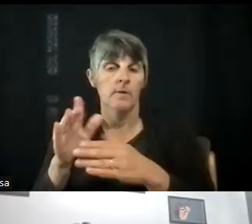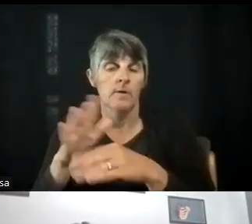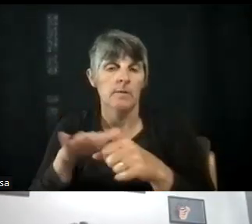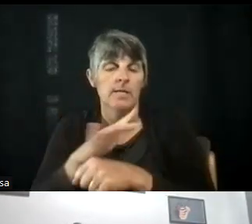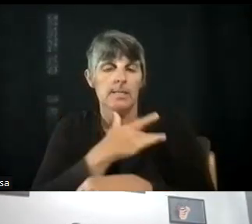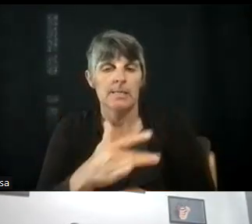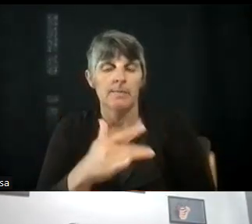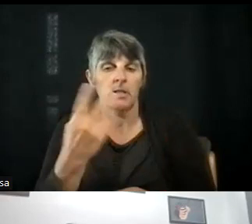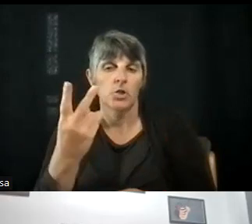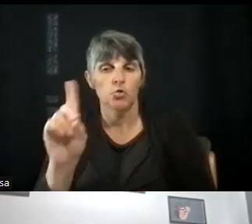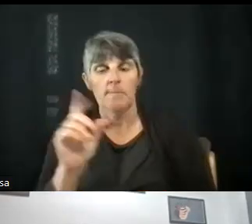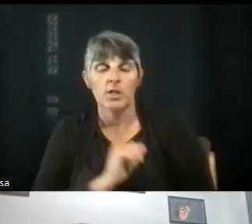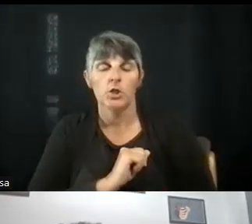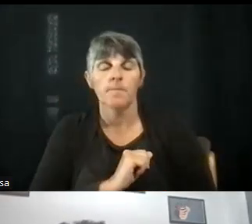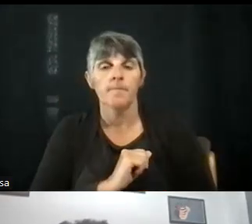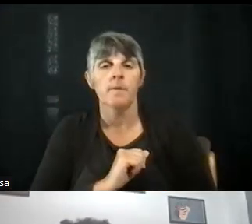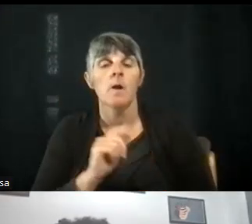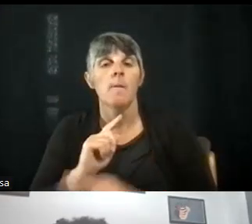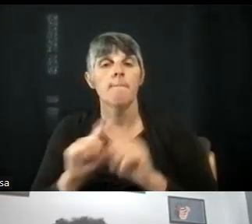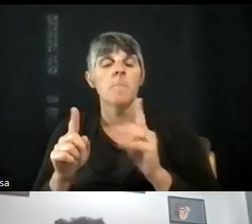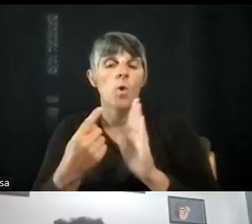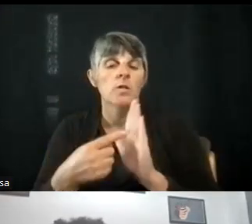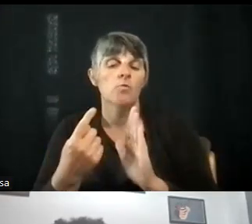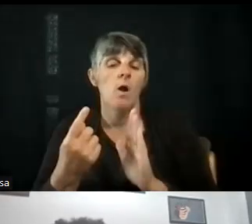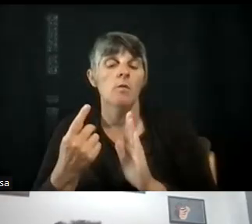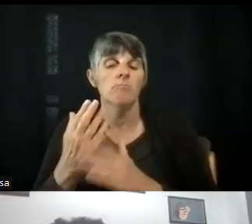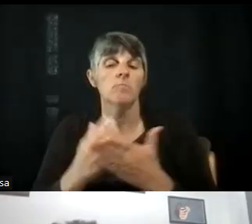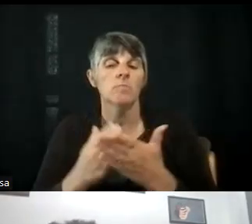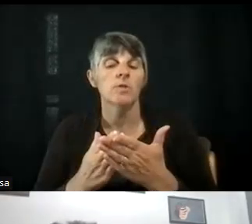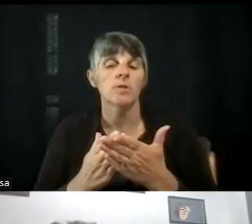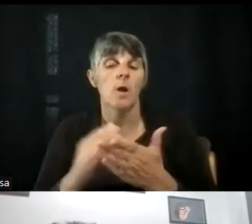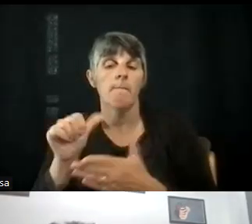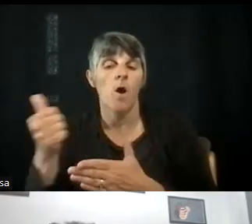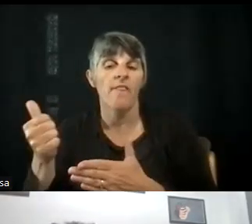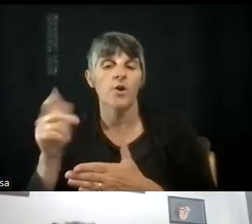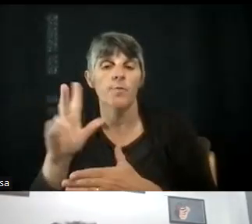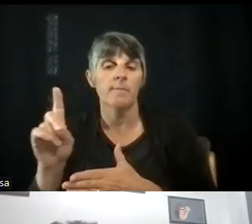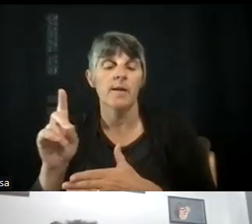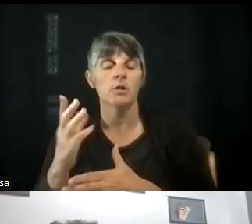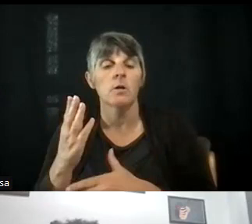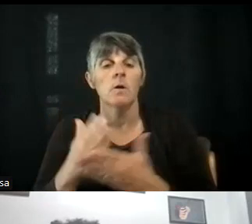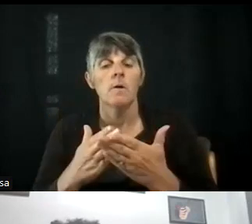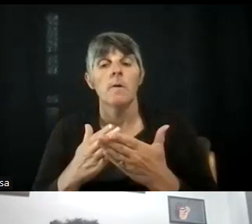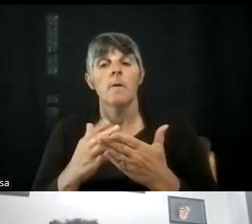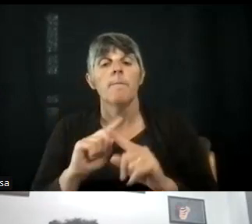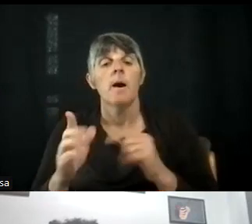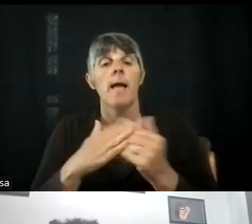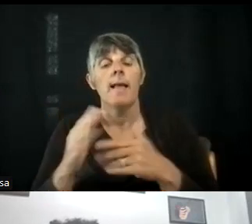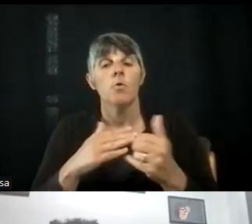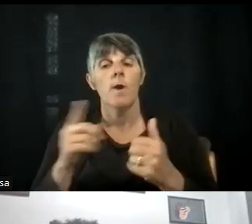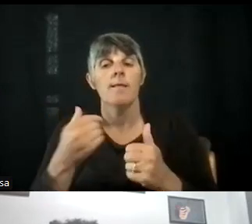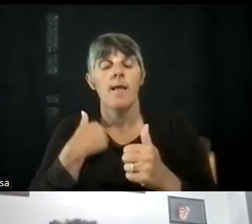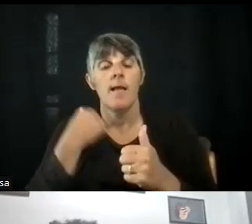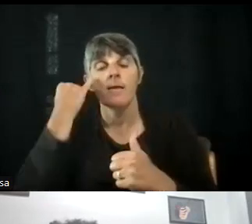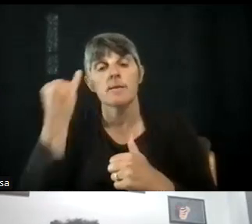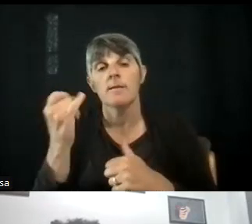typically two-dimensional pieces, but occasionally some other three-dimensional pieces. But in any case, they had this neat